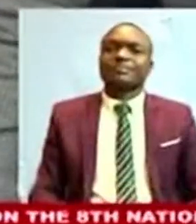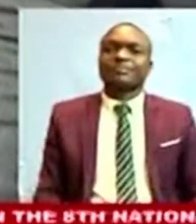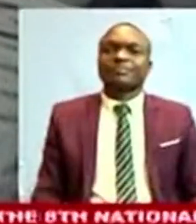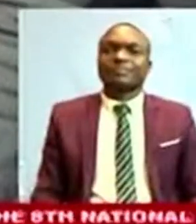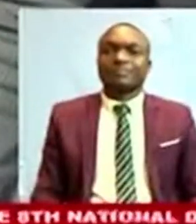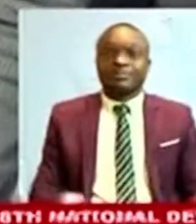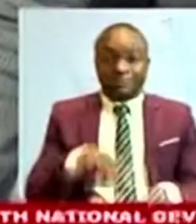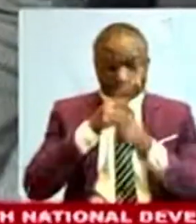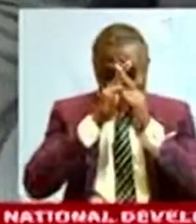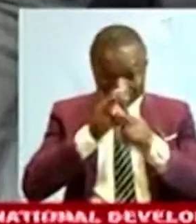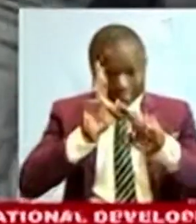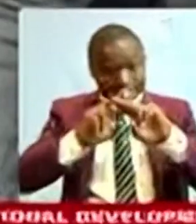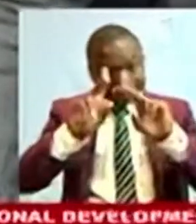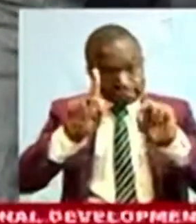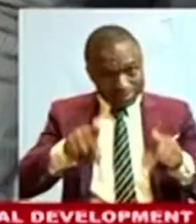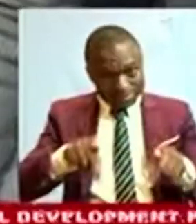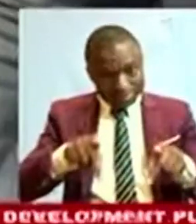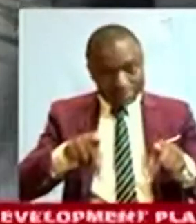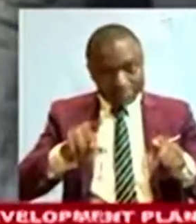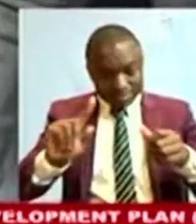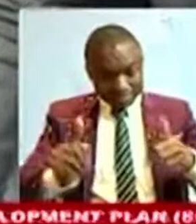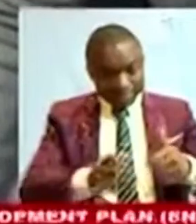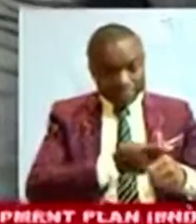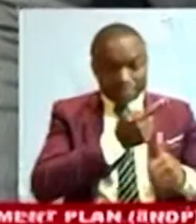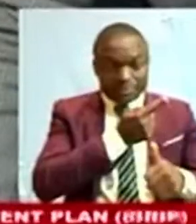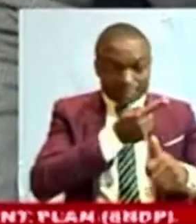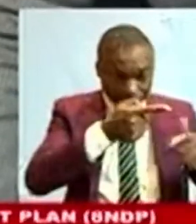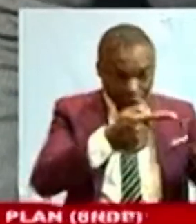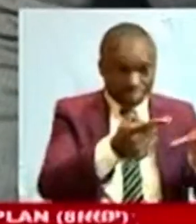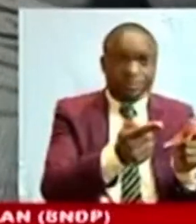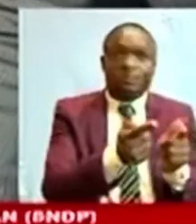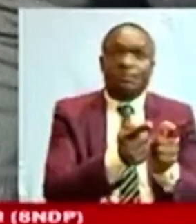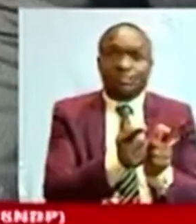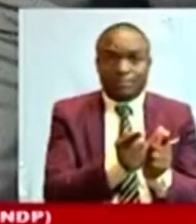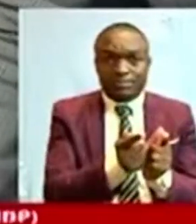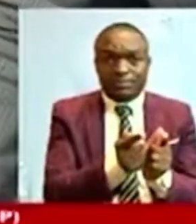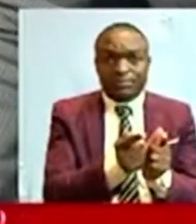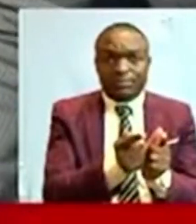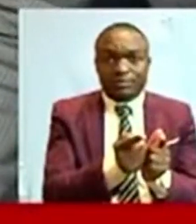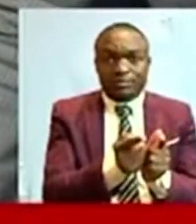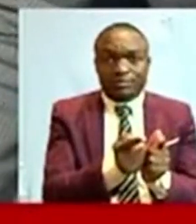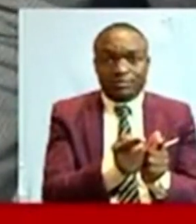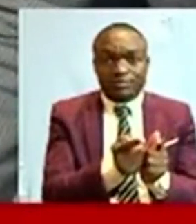Honorable Chairperson, I'll move on to the next set of indicators measuring the performance